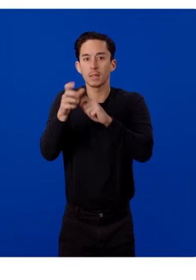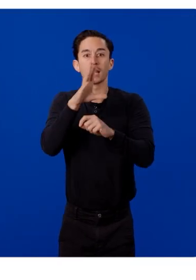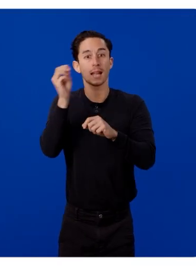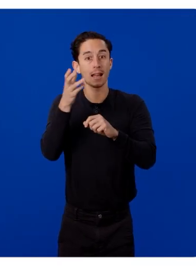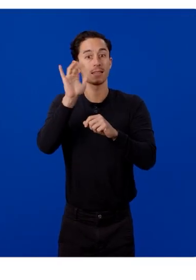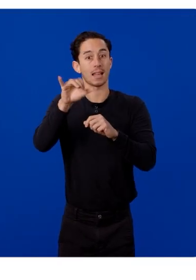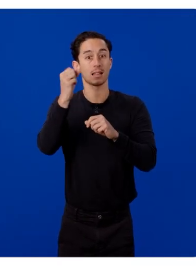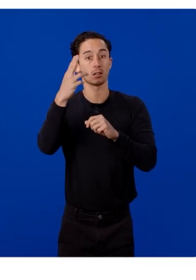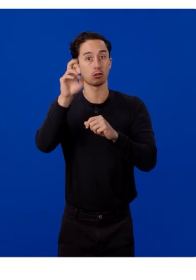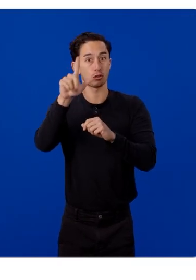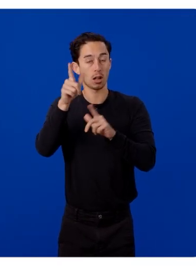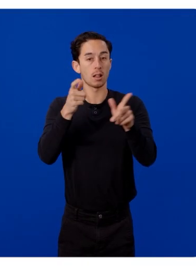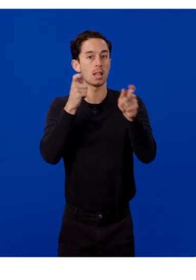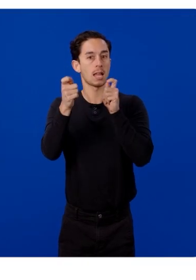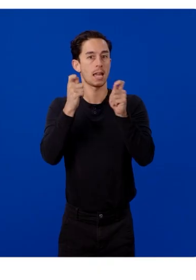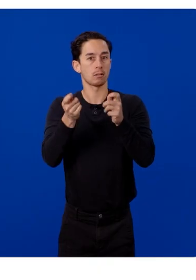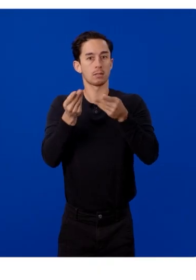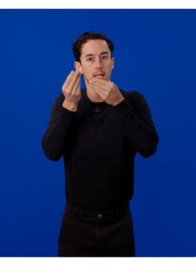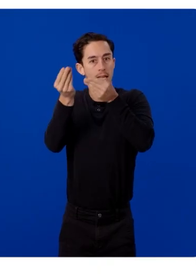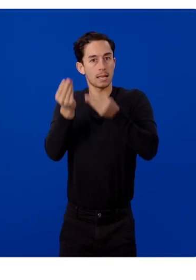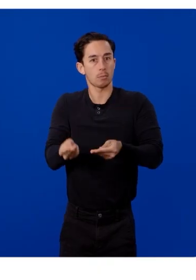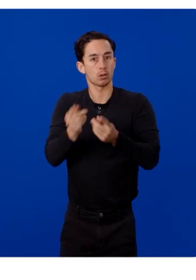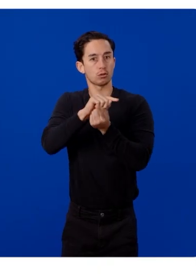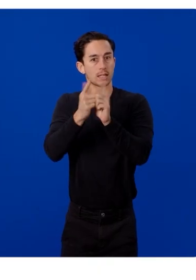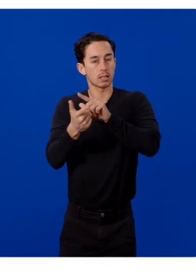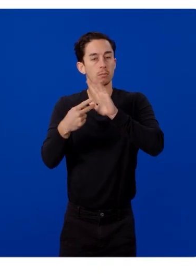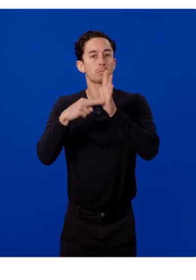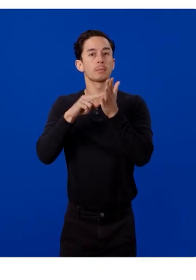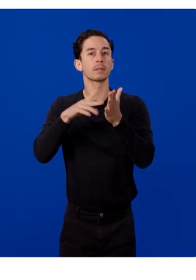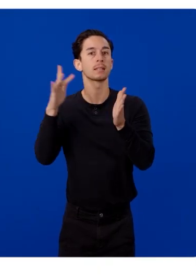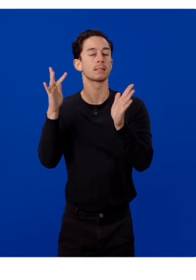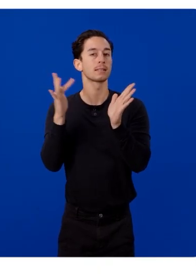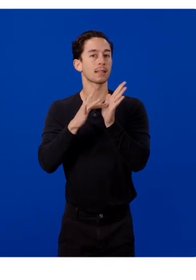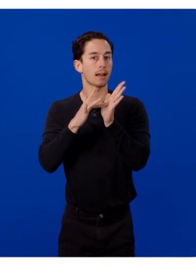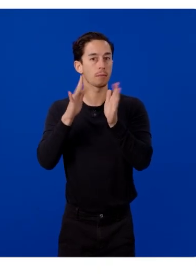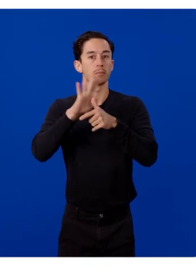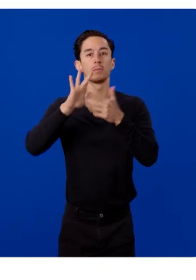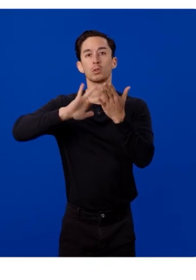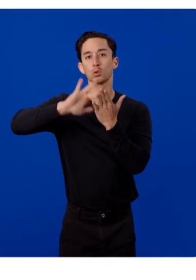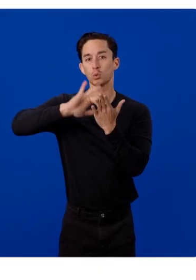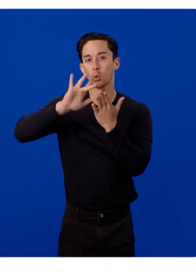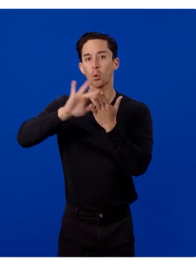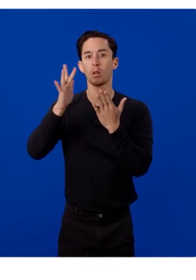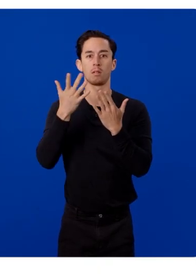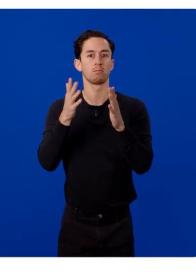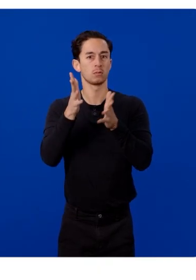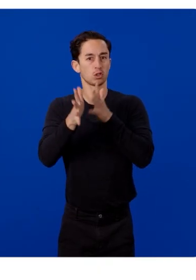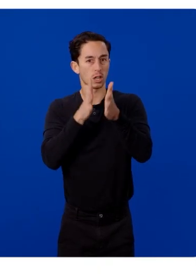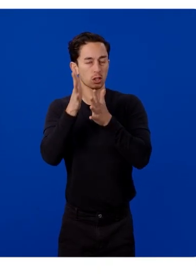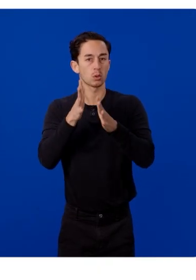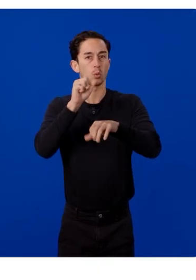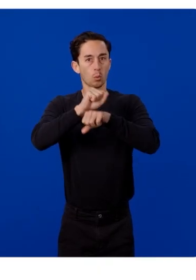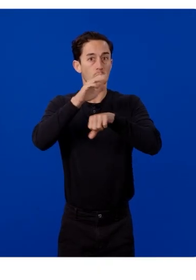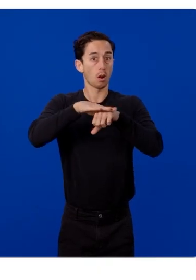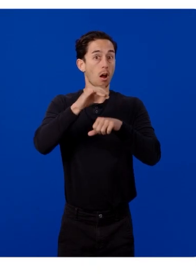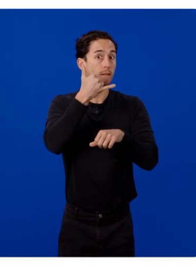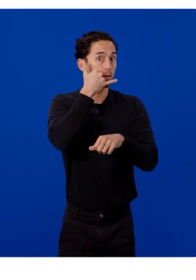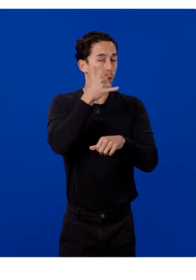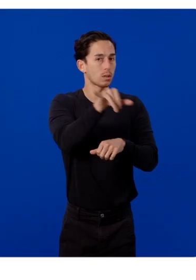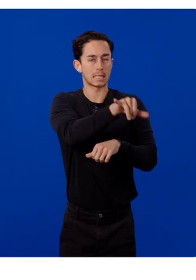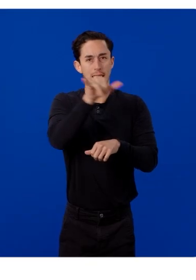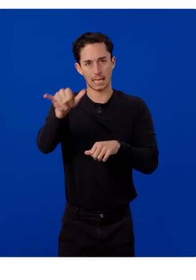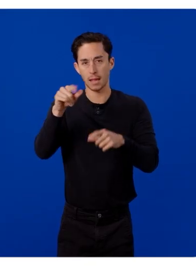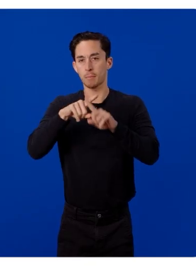input translation, so tap, touch, and scroll gestures will work just like on a phone, but now in a VR environment. So as you